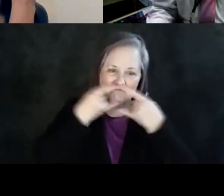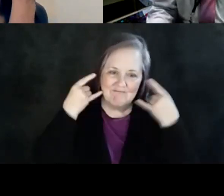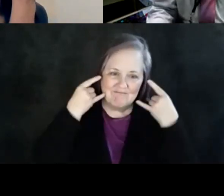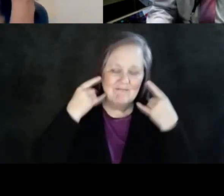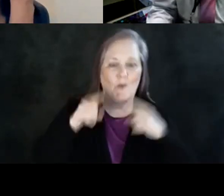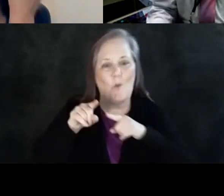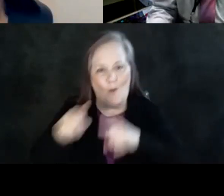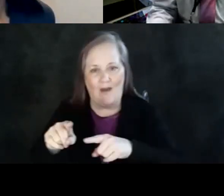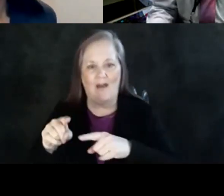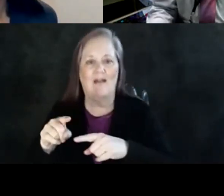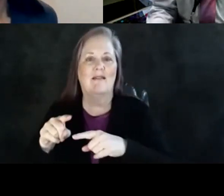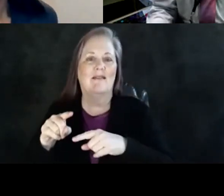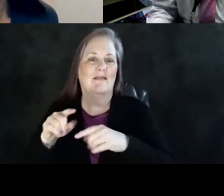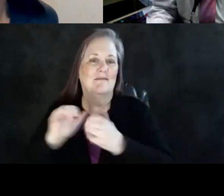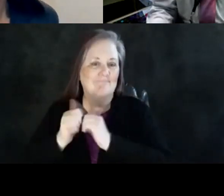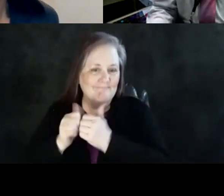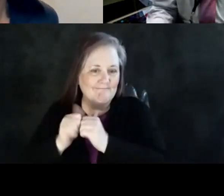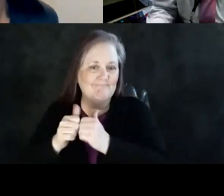while you're engaged in those